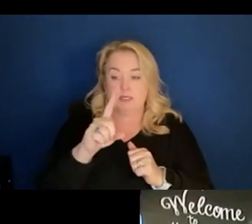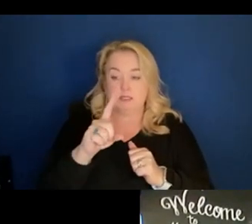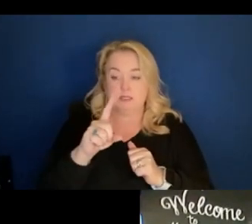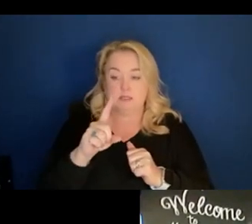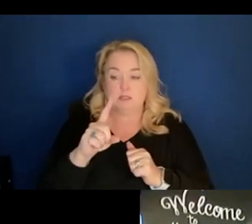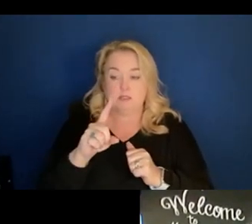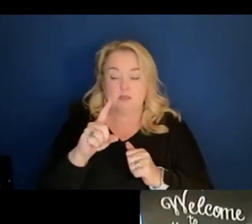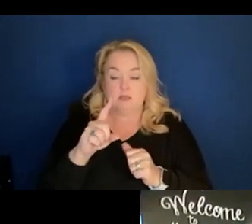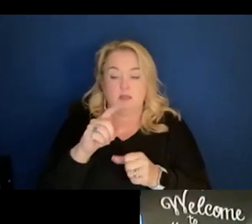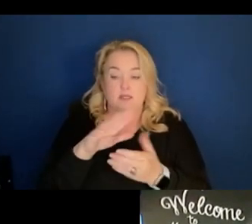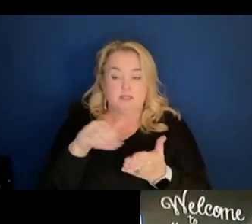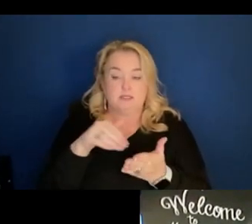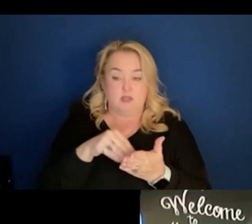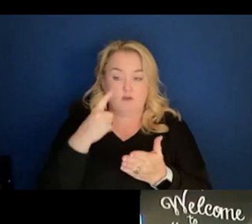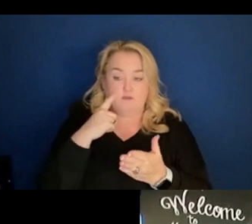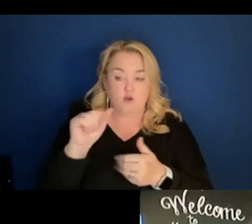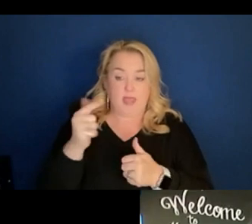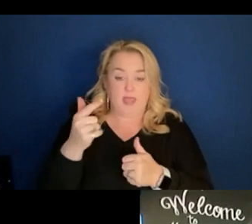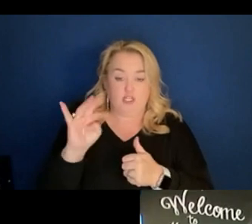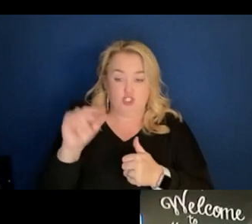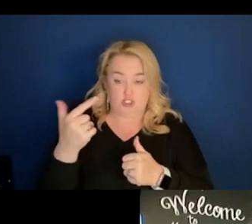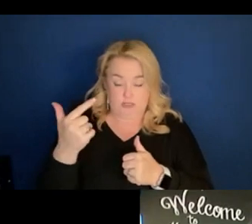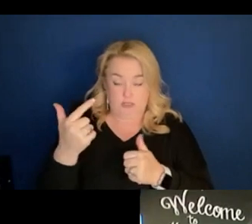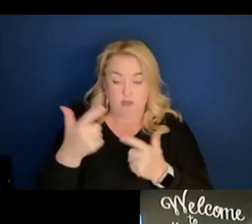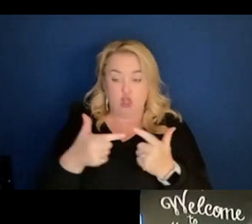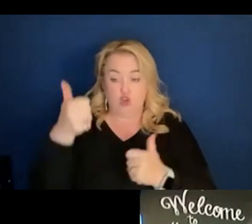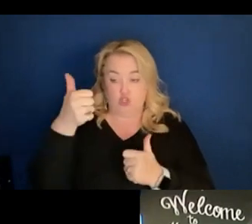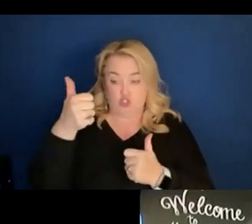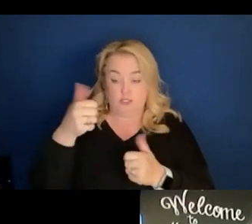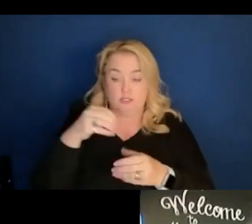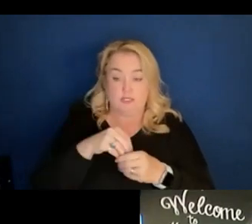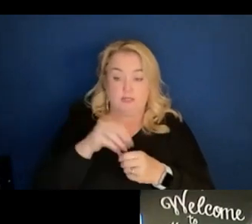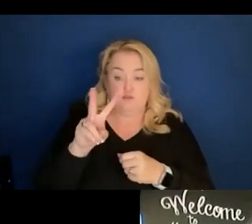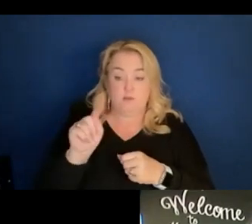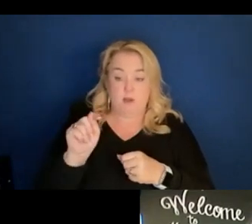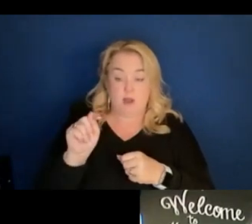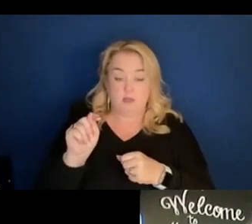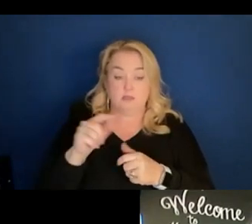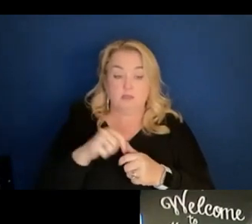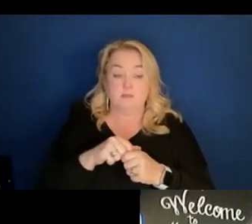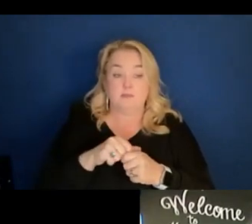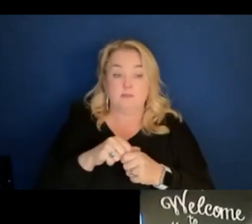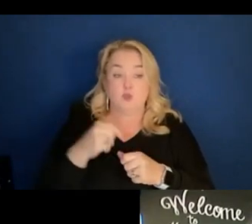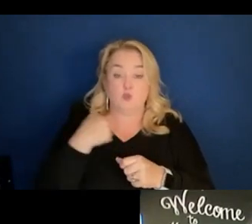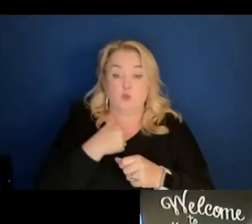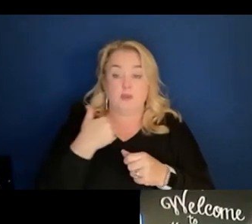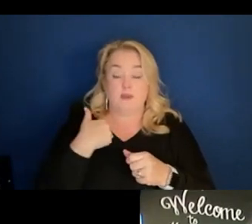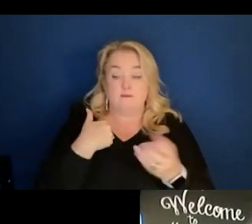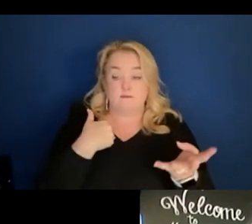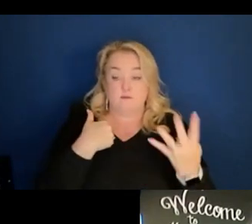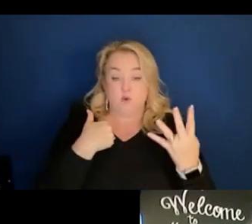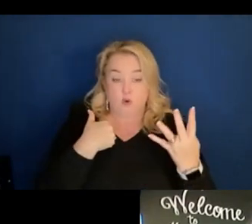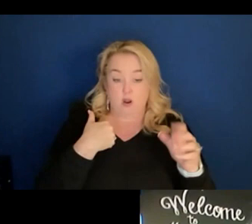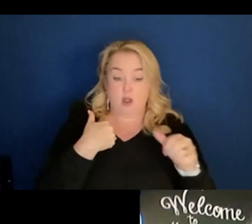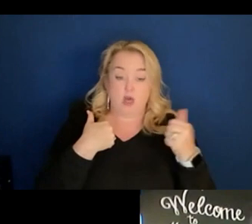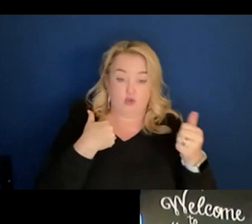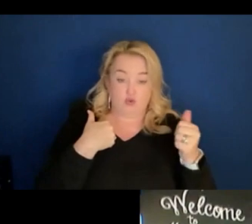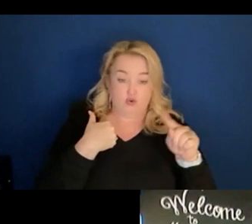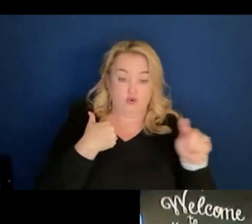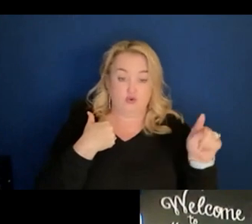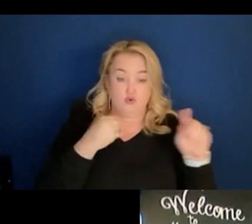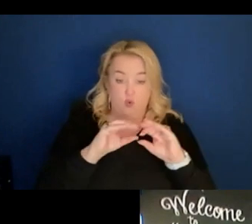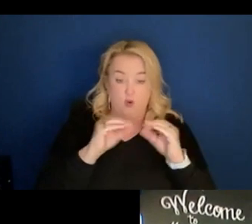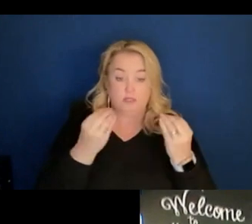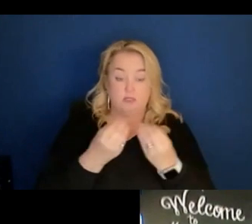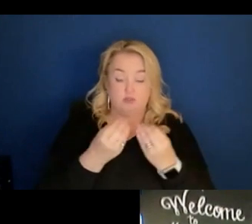on aging. It's the largest area agency on aging in Vermont. There are four other